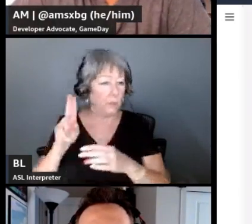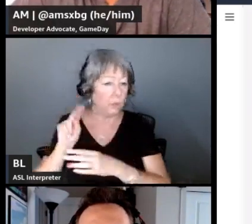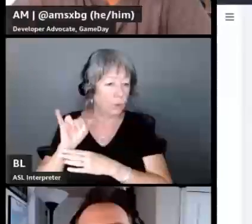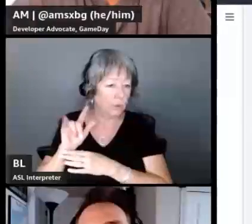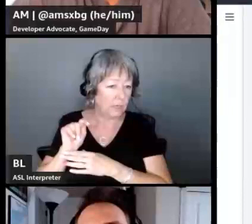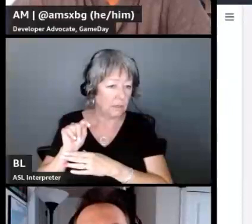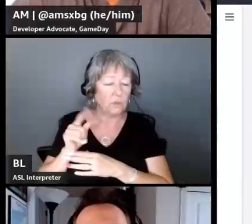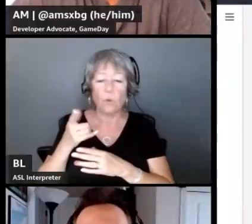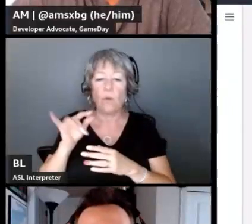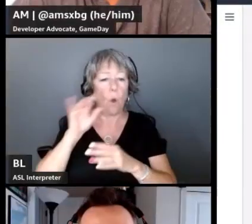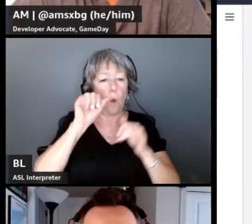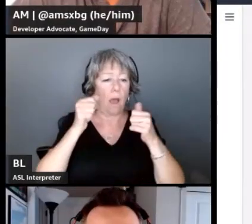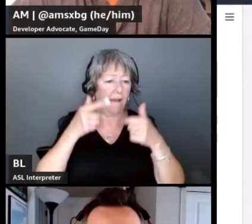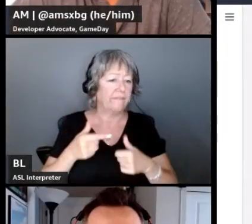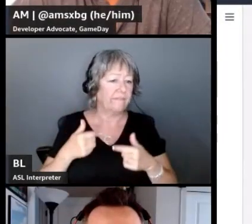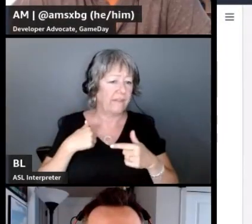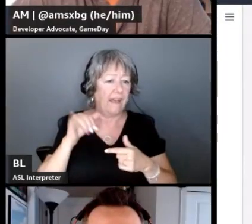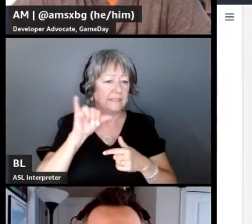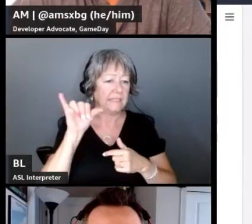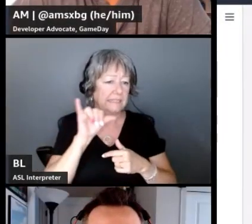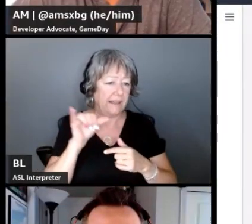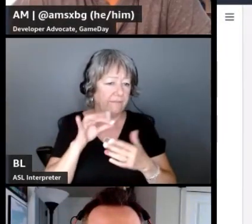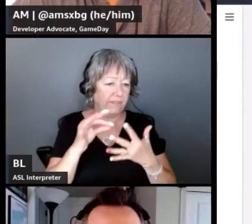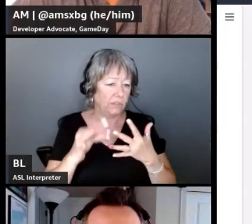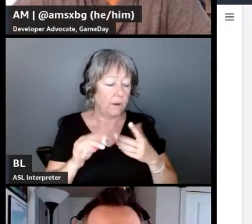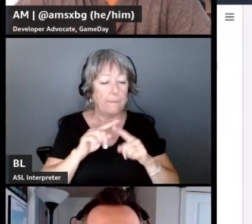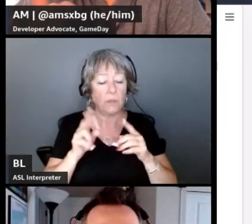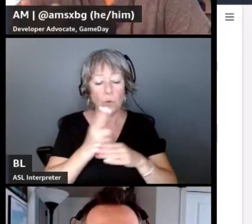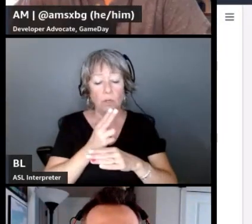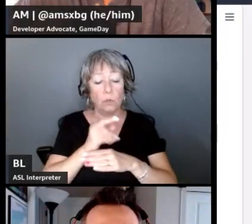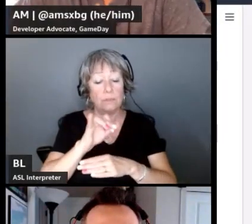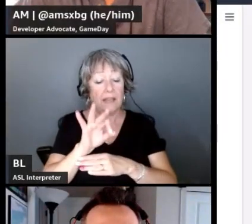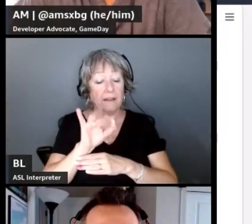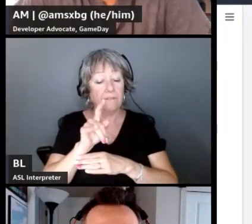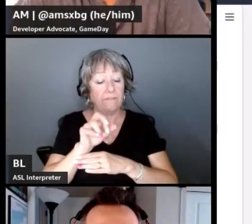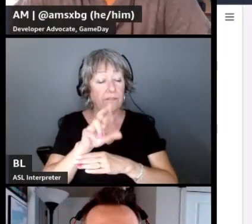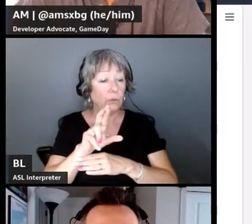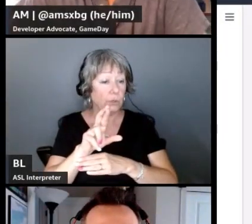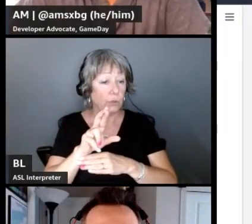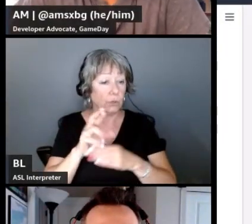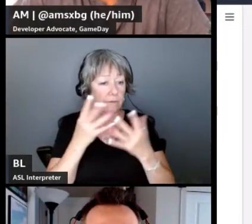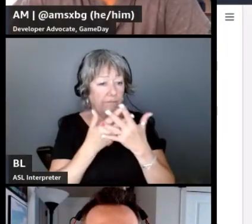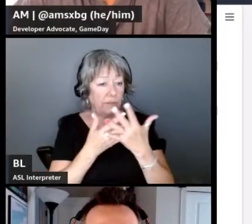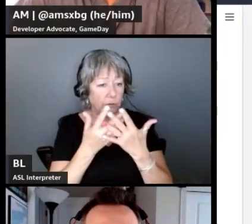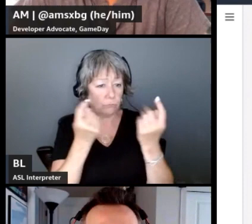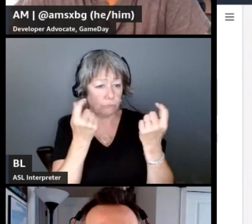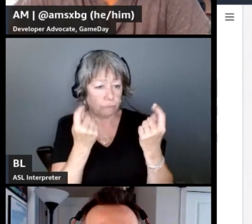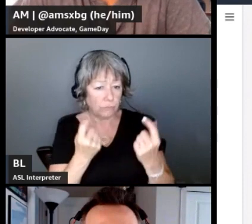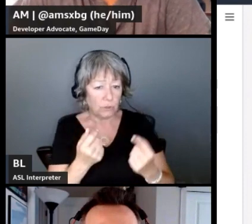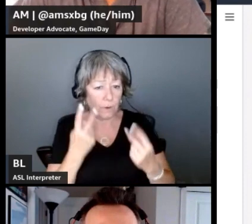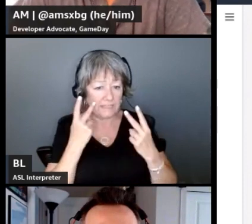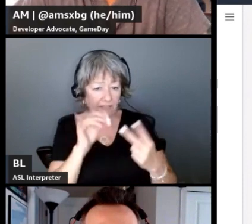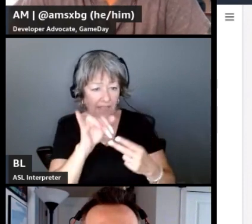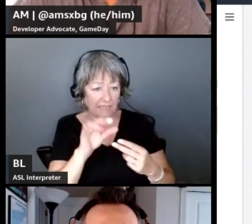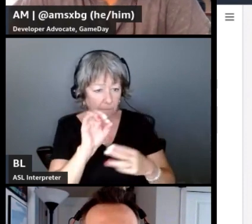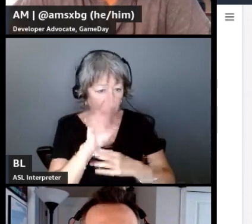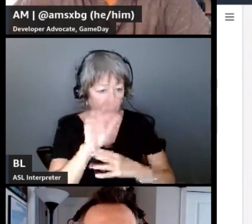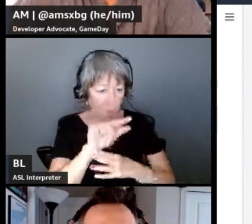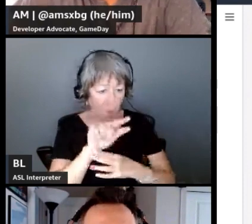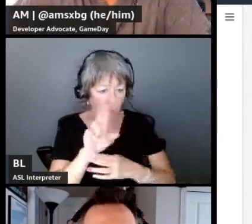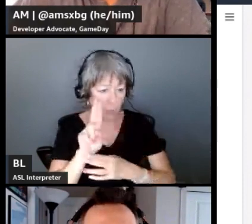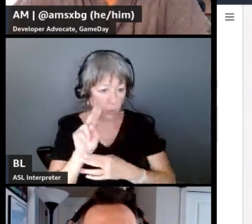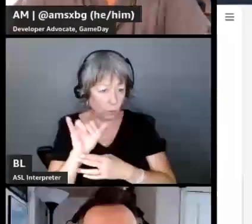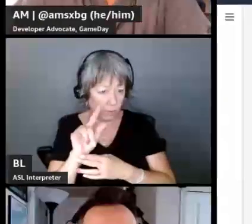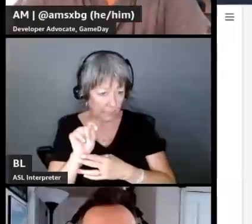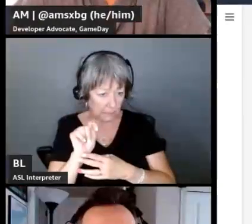feature. But what you can do is you can use the account filter type feature, right? So I can say that here is my organization unit, but